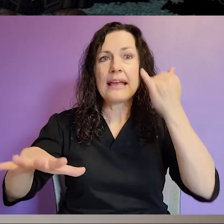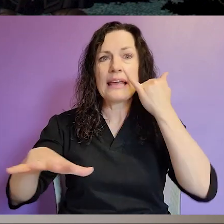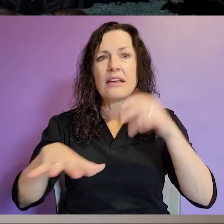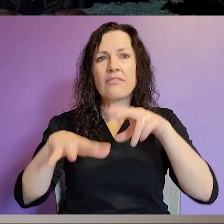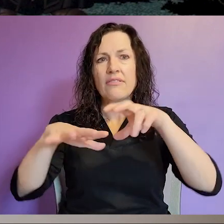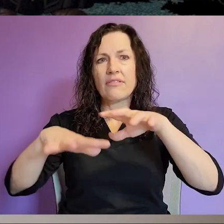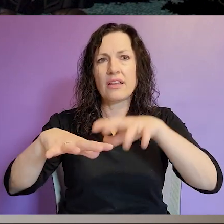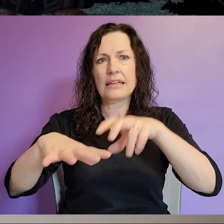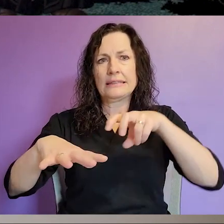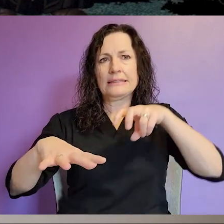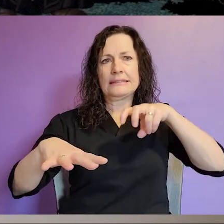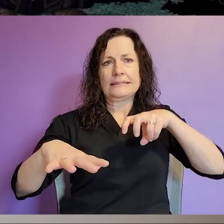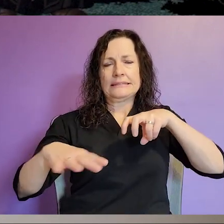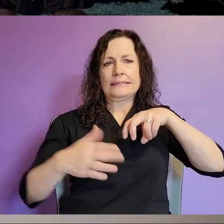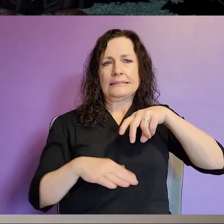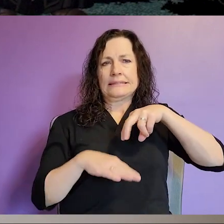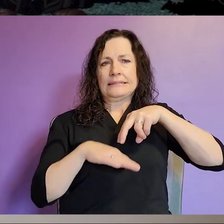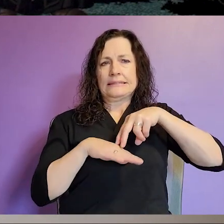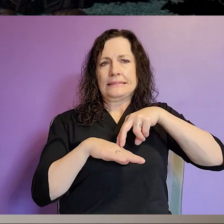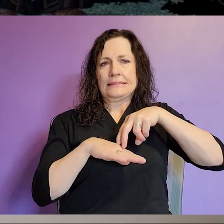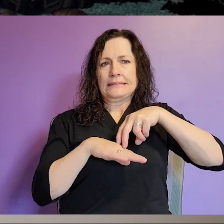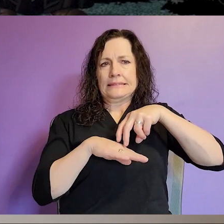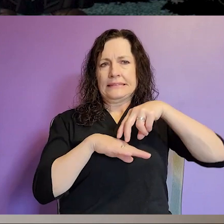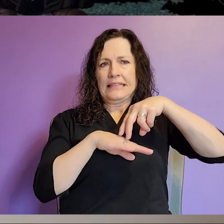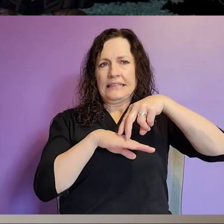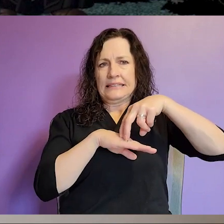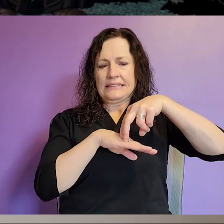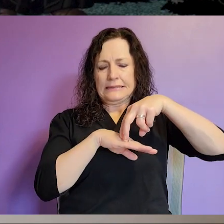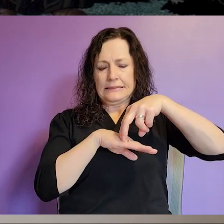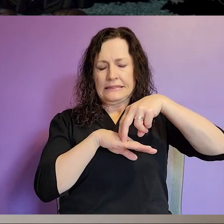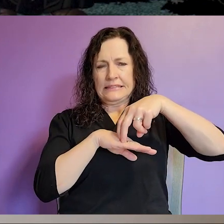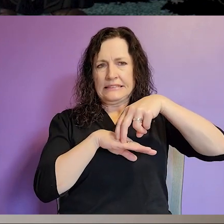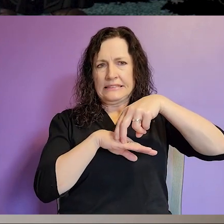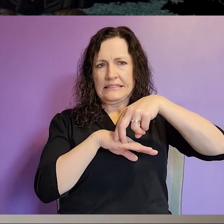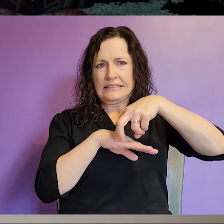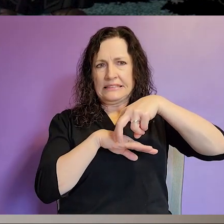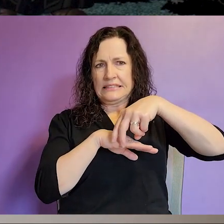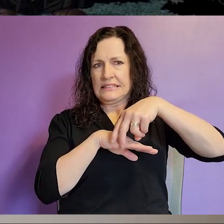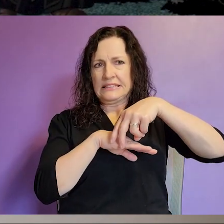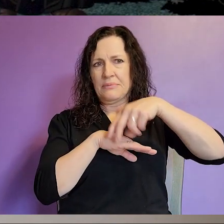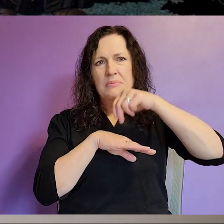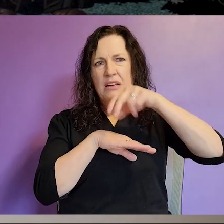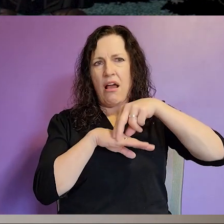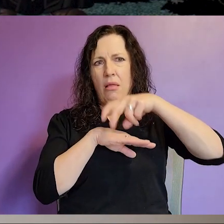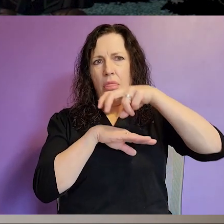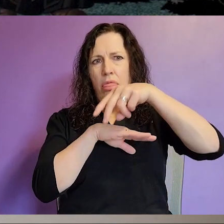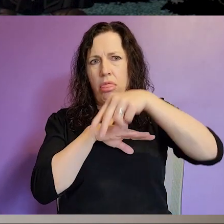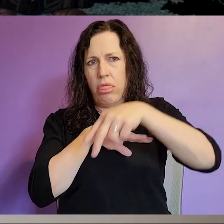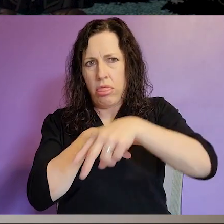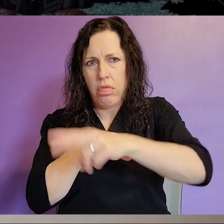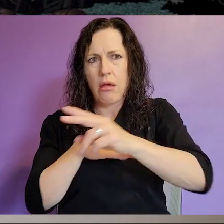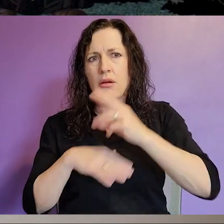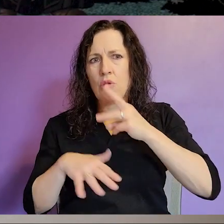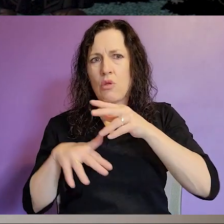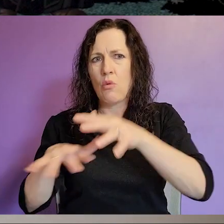standing in the very shallow, up to your ankle end of the pool.